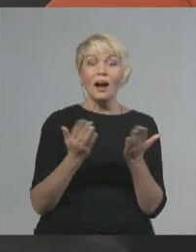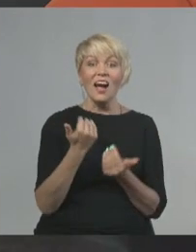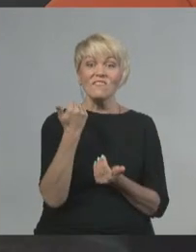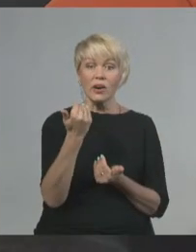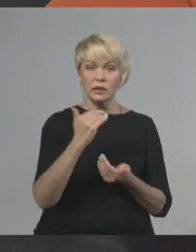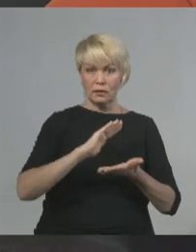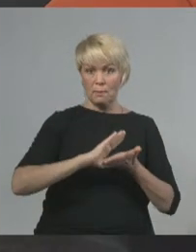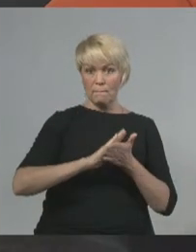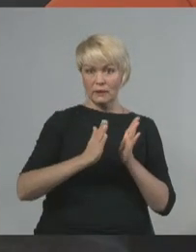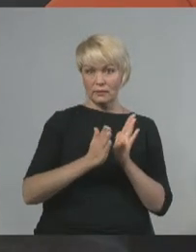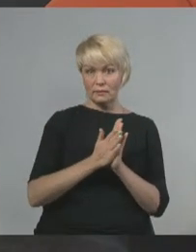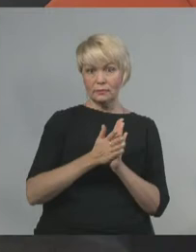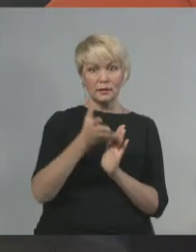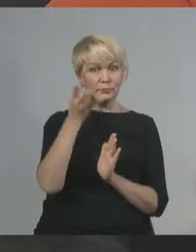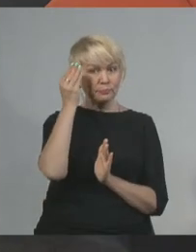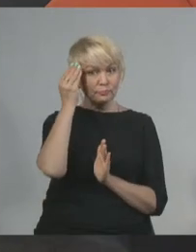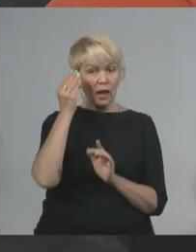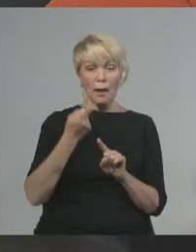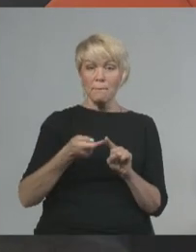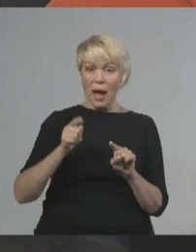what is your position